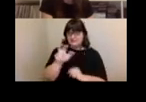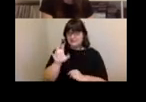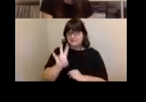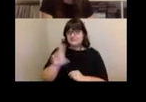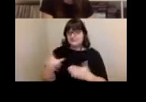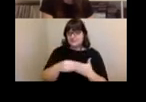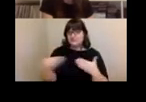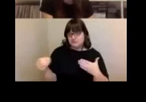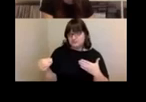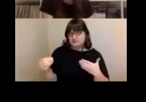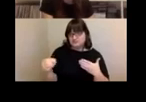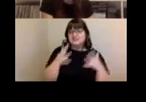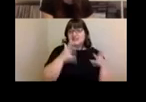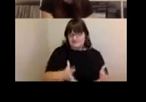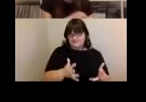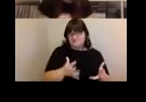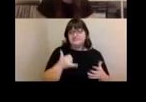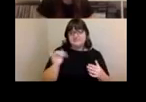$17,371 surplus for the year.